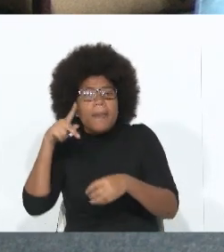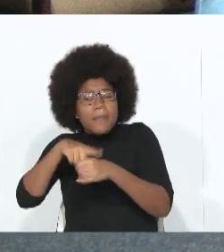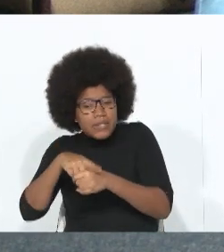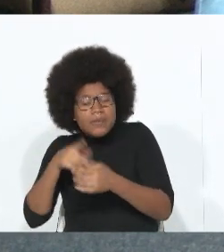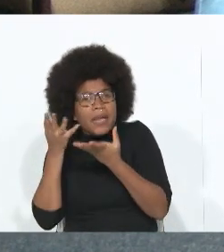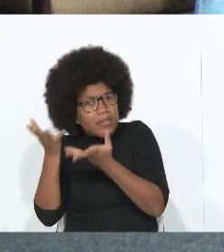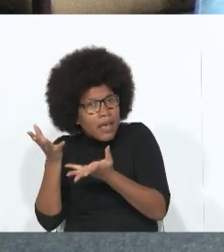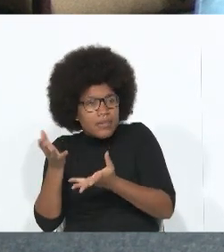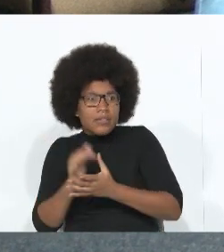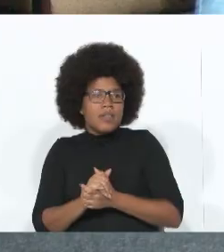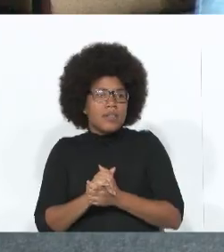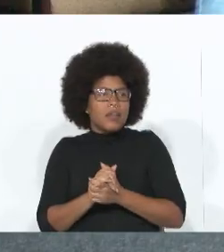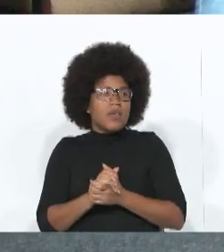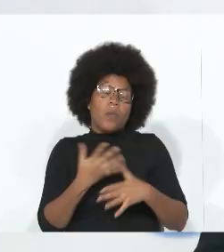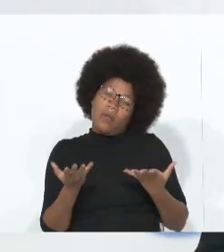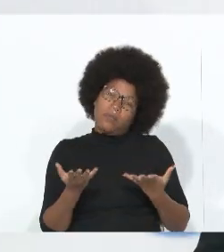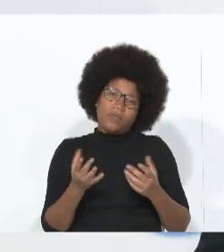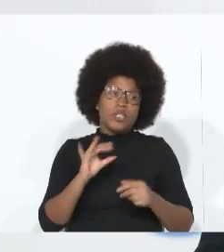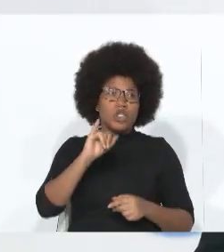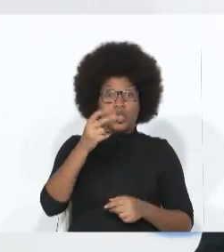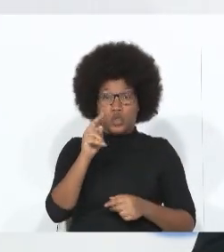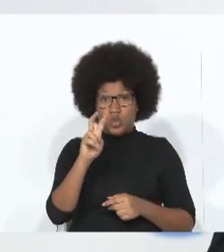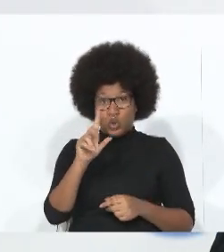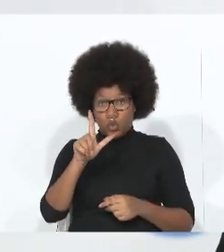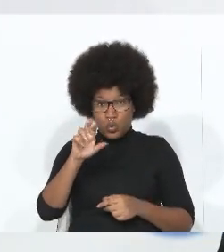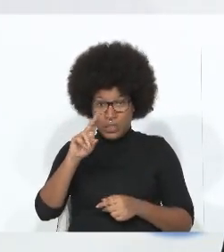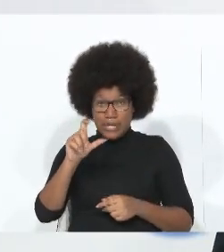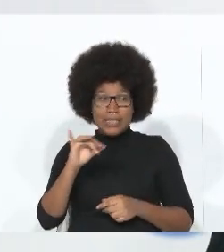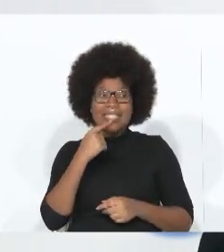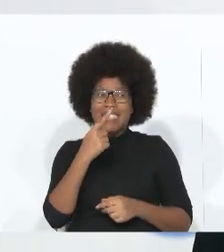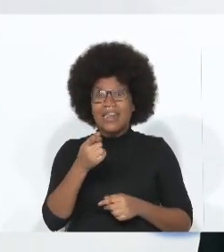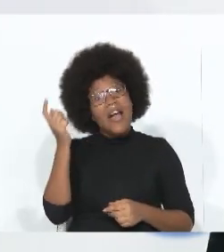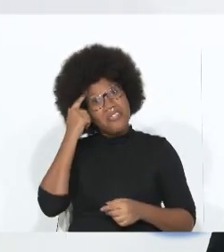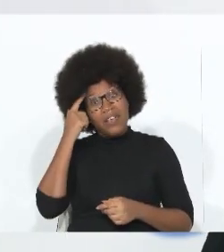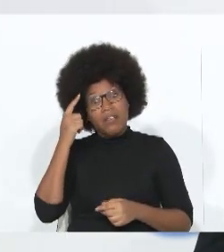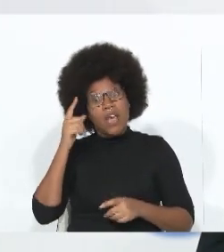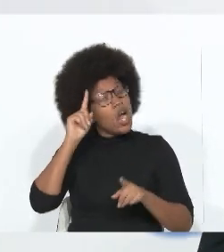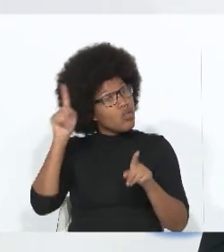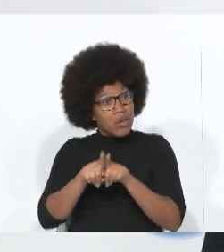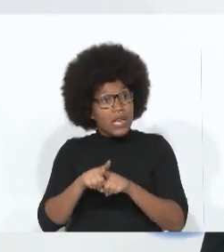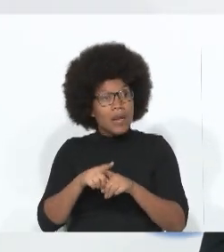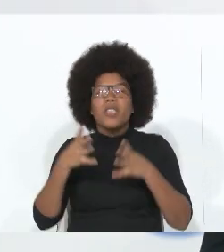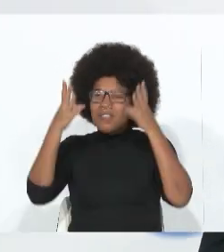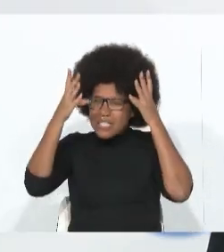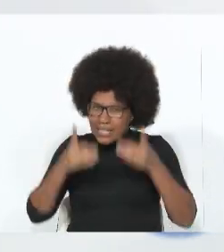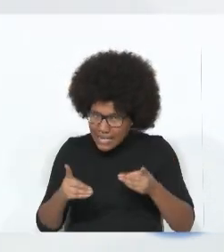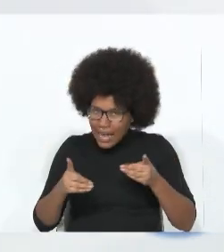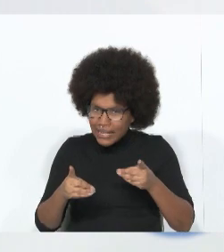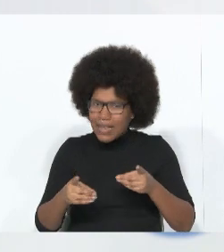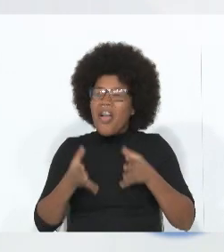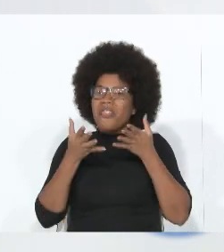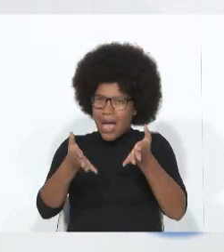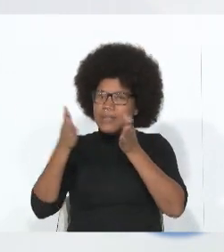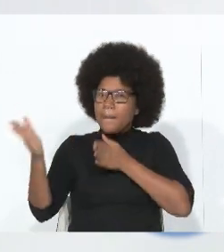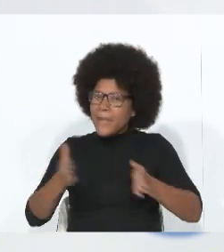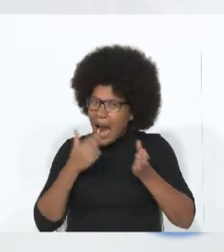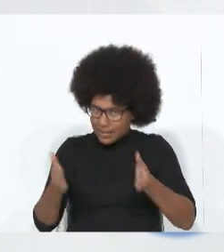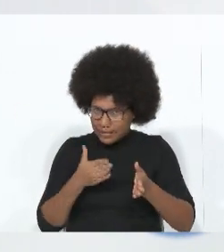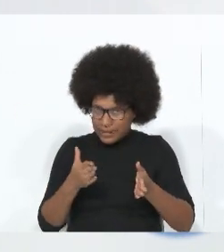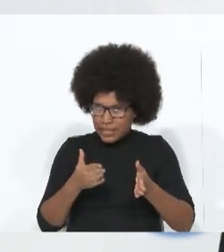experience. Well, I mean, I think there is. But again, you have to decide that's the plan.